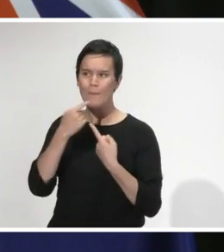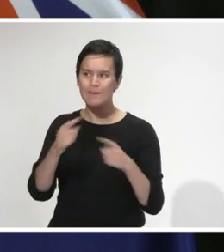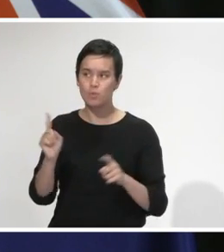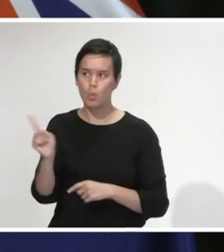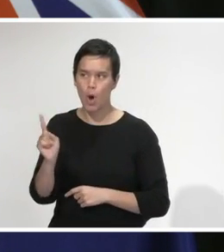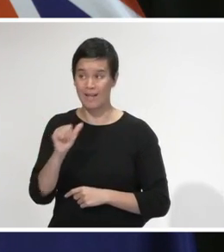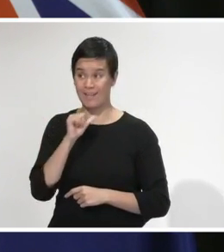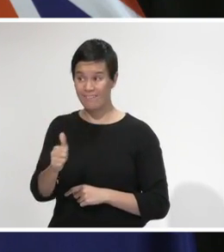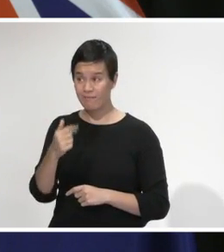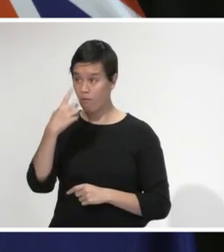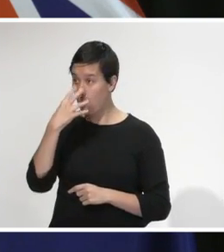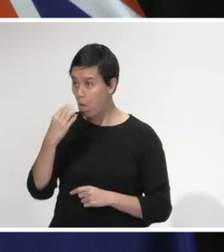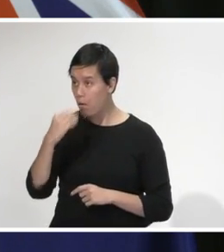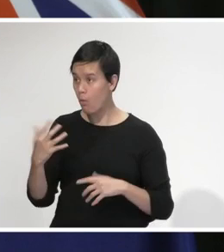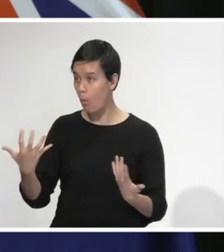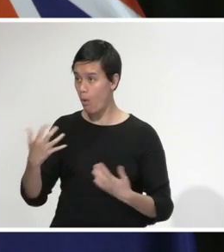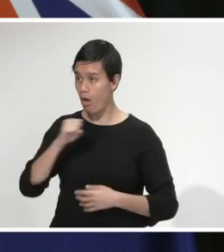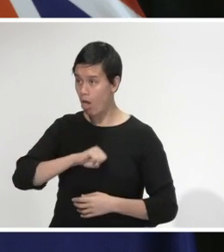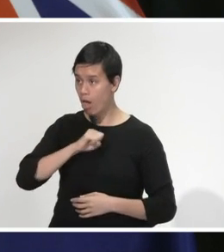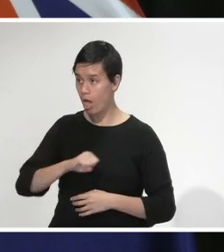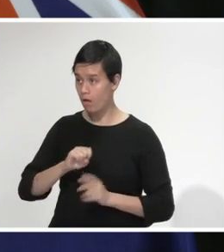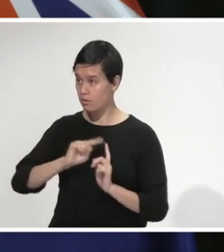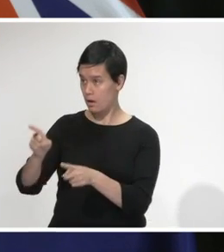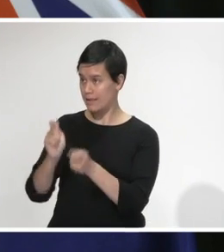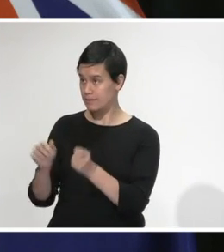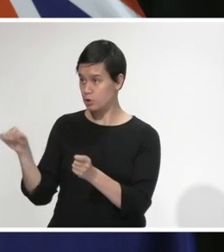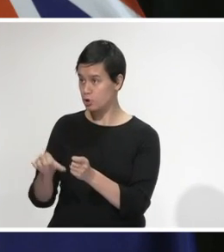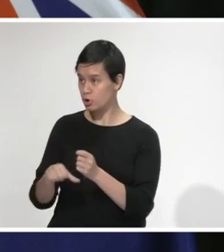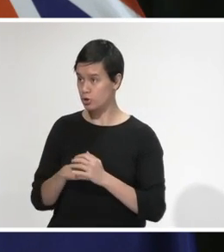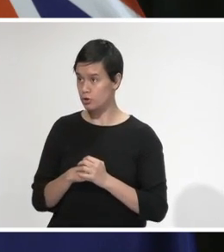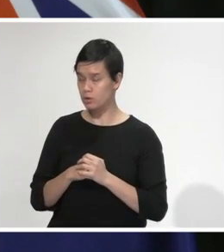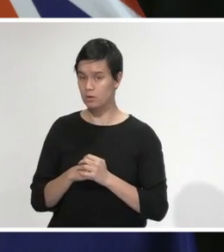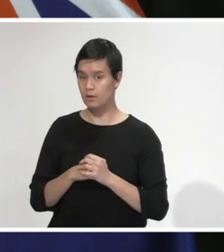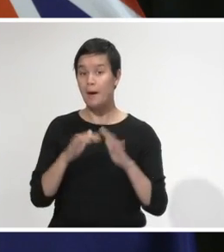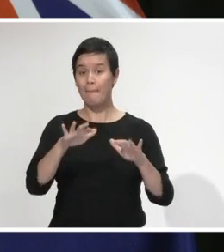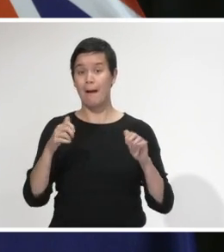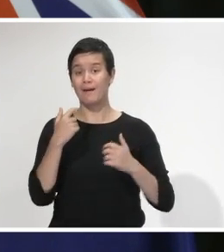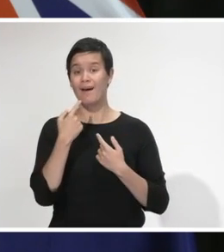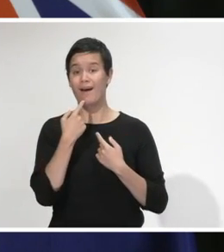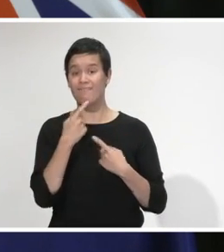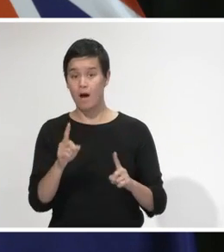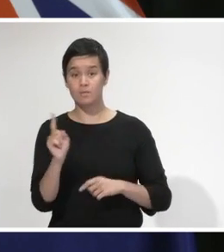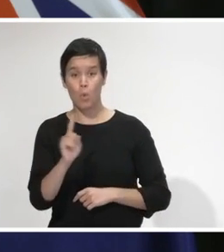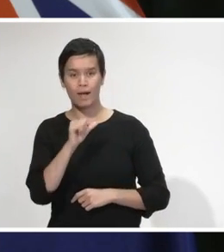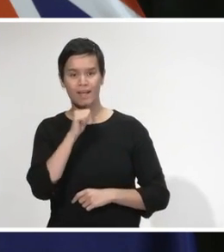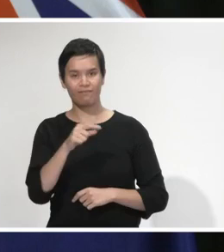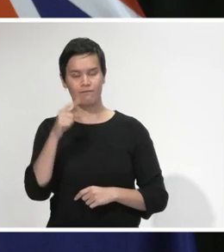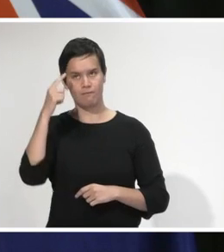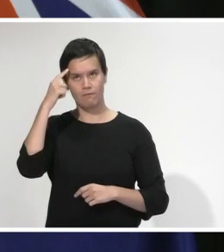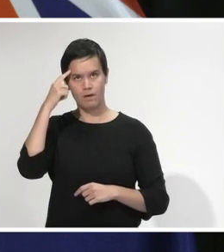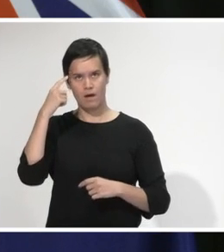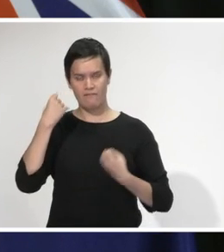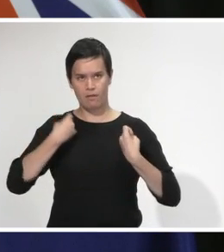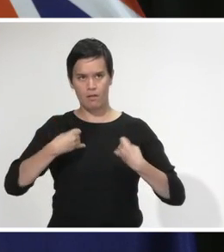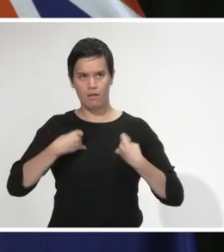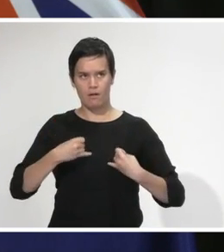tickly throat, you should go and get tested? Well, the advice to the public is if you have any symptoms you're concerned about, ring Healthline, ring